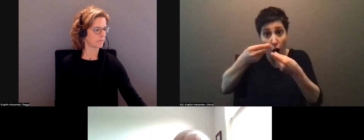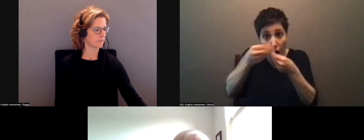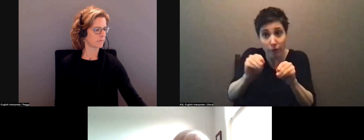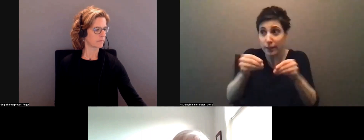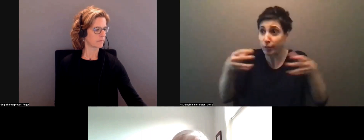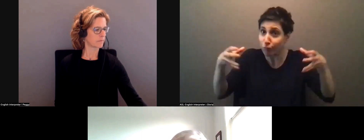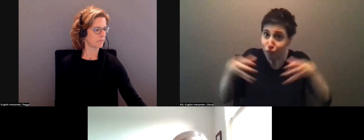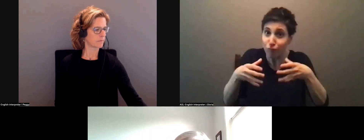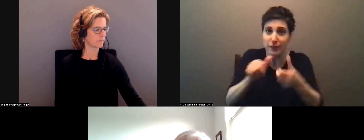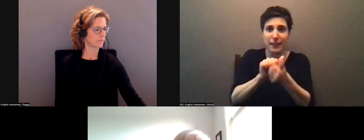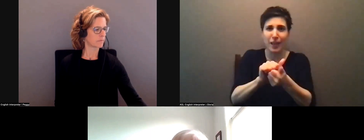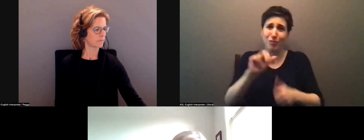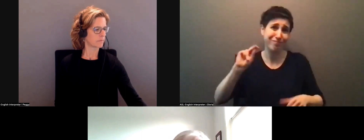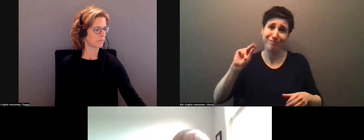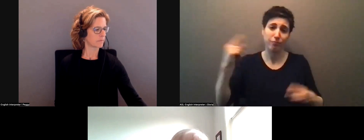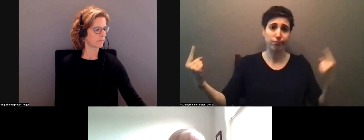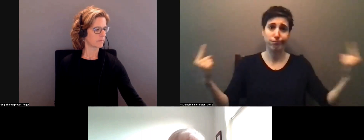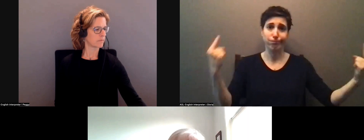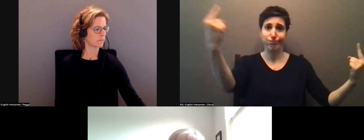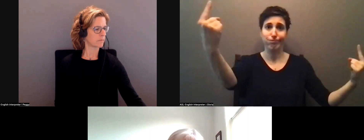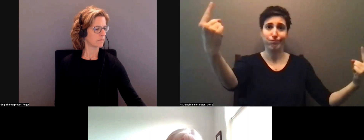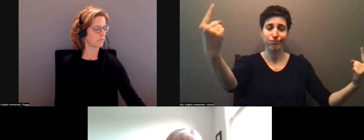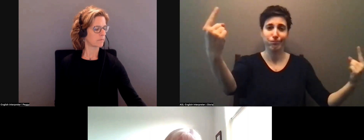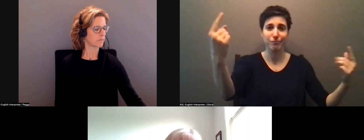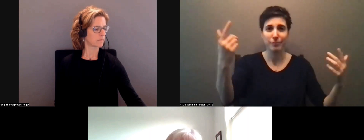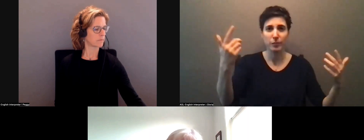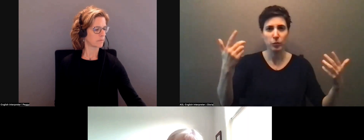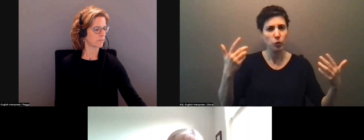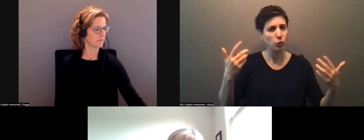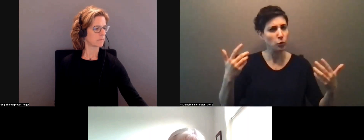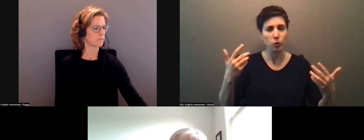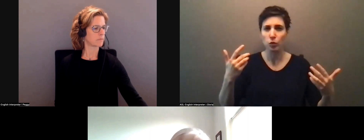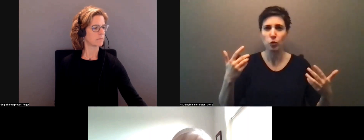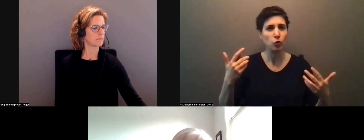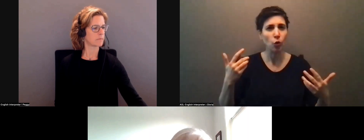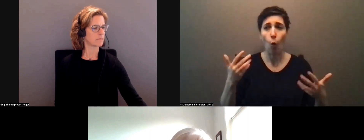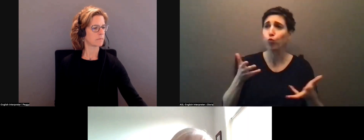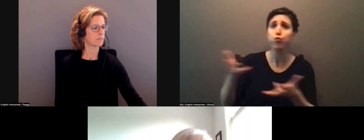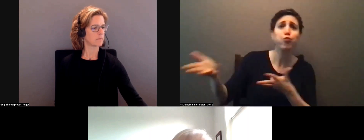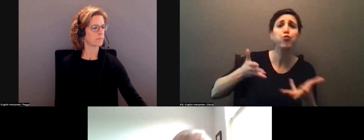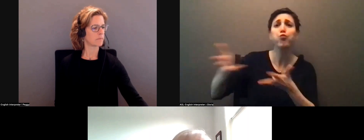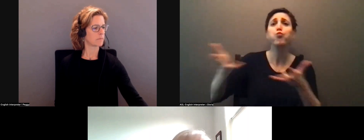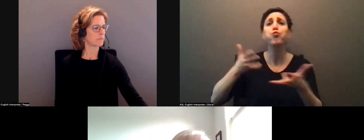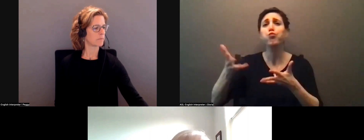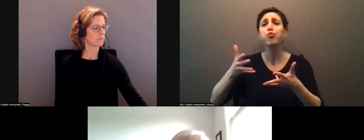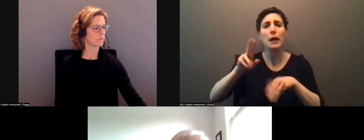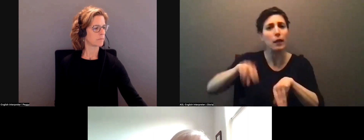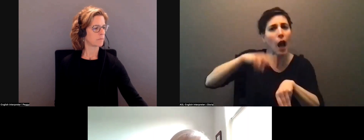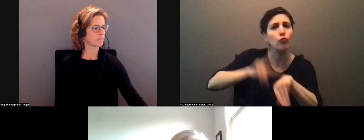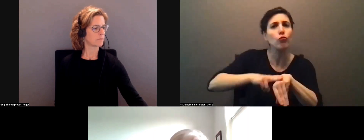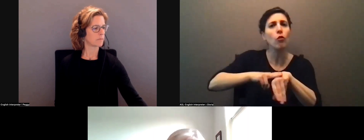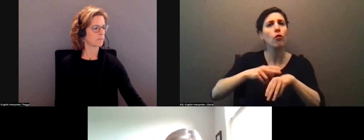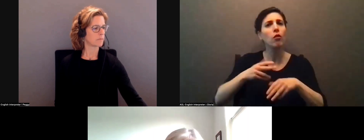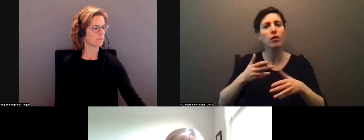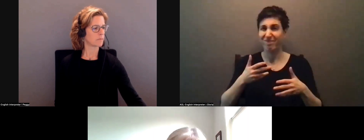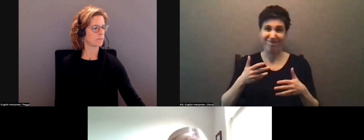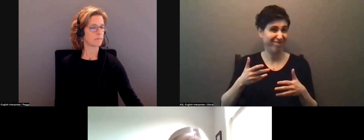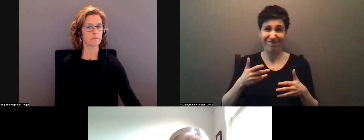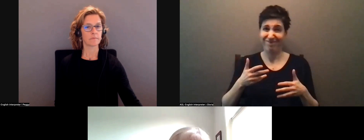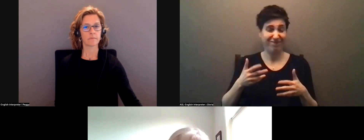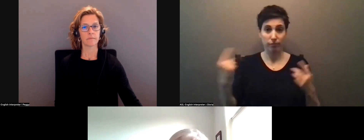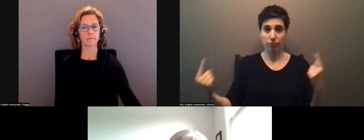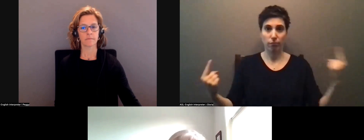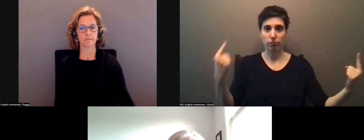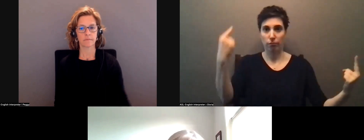to sort of ask the questions and have that sort of organic flow, that was really